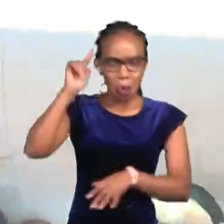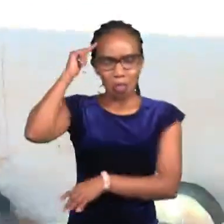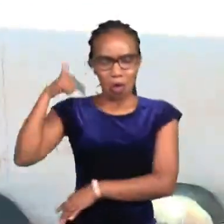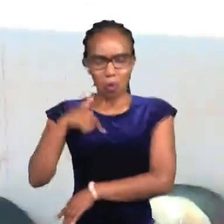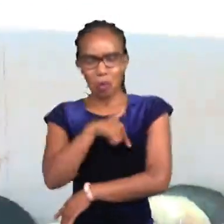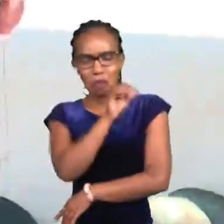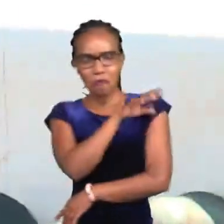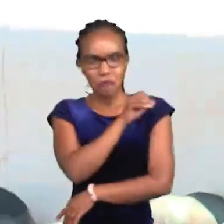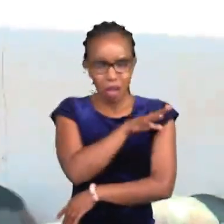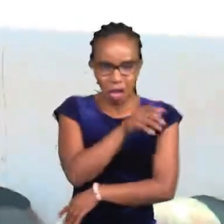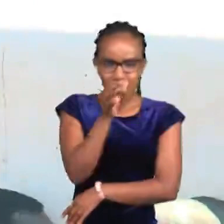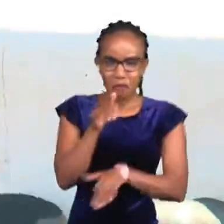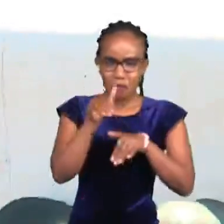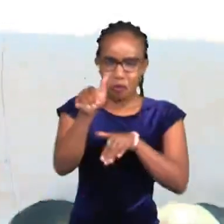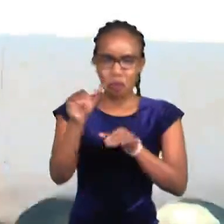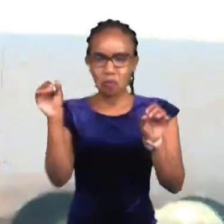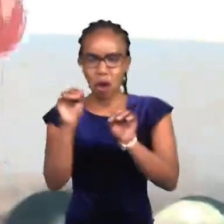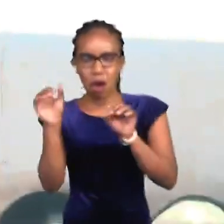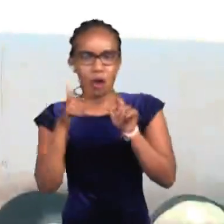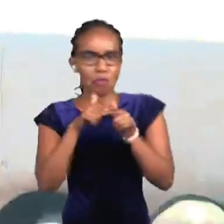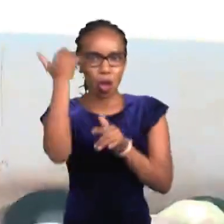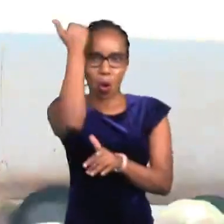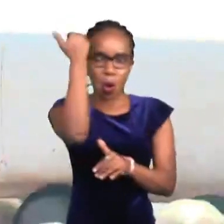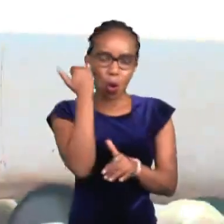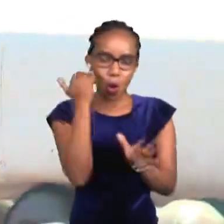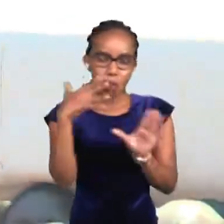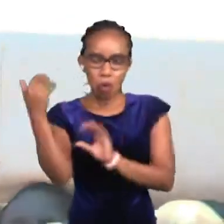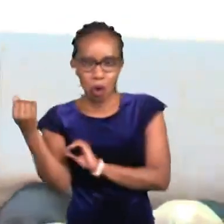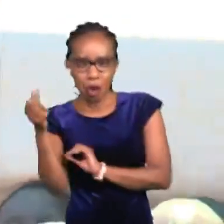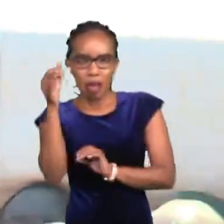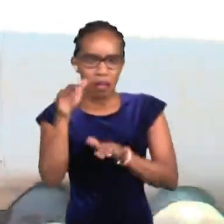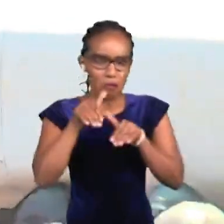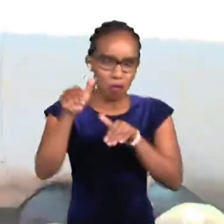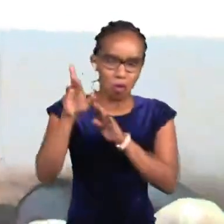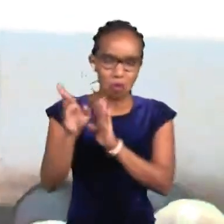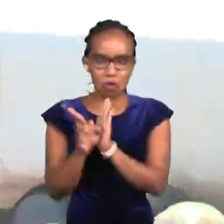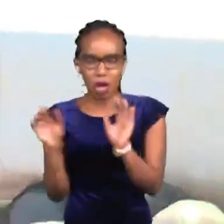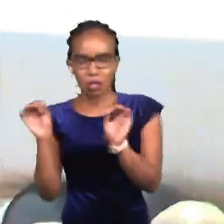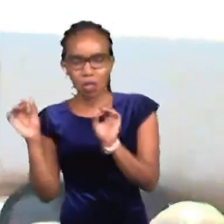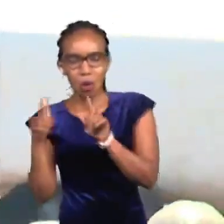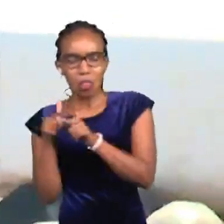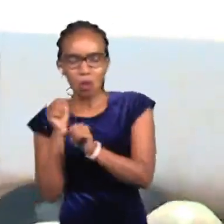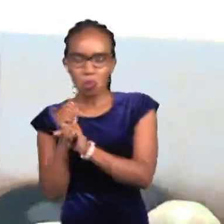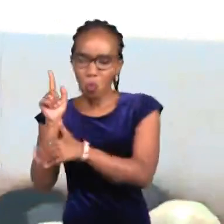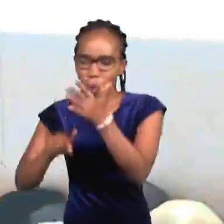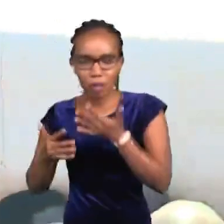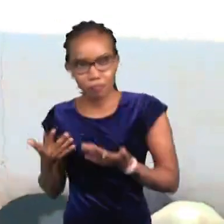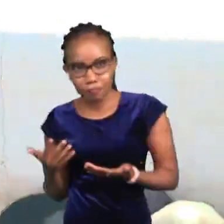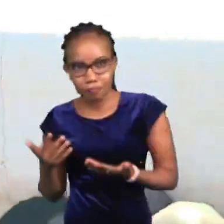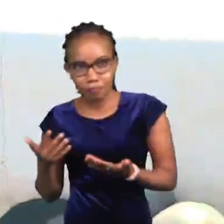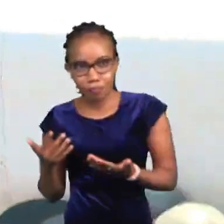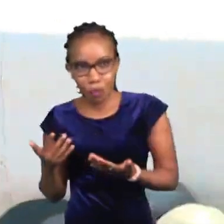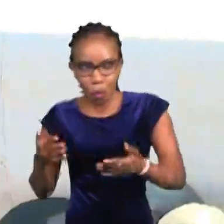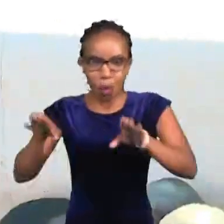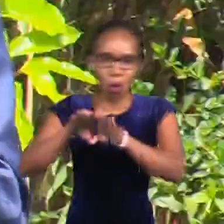Wanatuambia musipofanya hii, tutawapeleka kotini. Musipofanya hii, tutawafanyia hii. Tutafunga